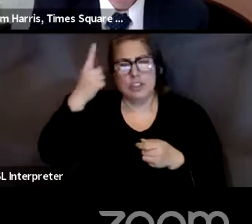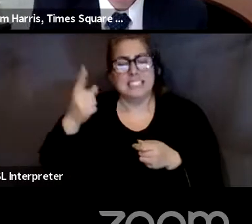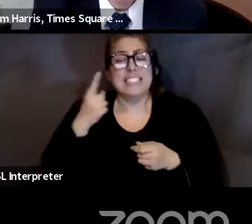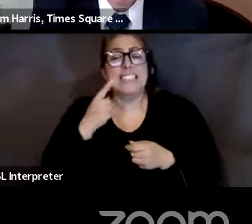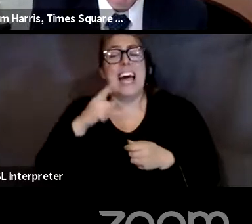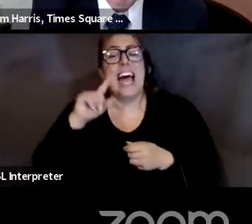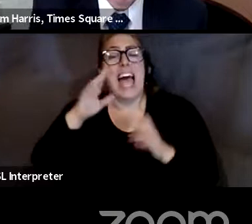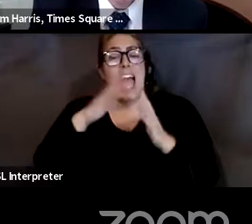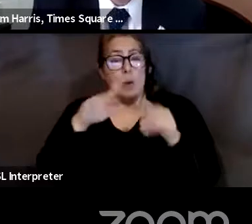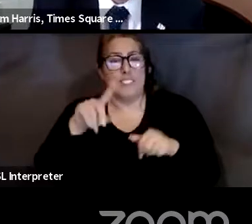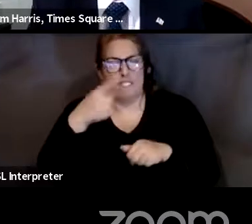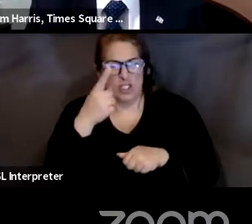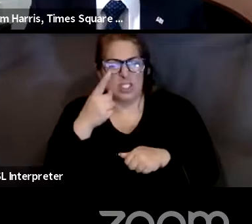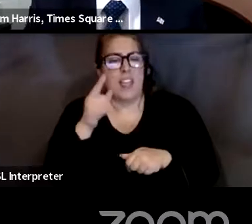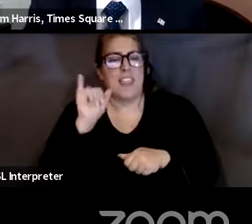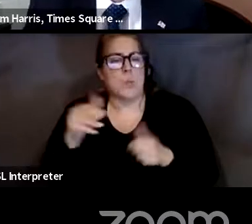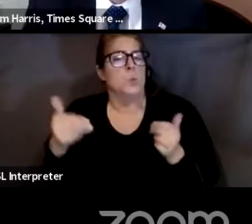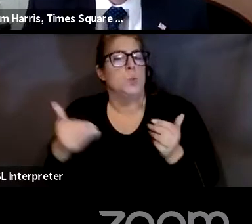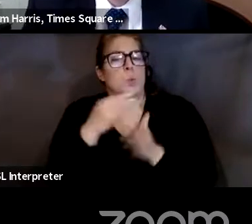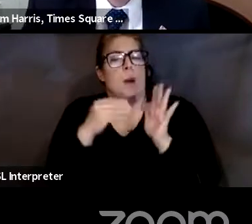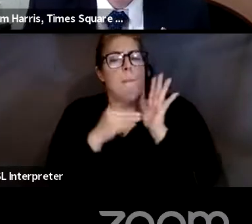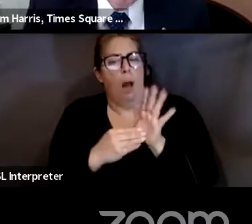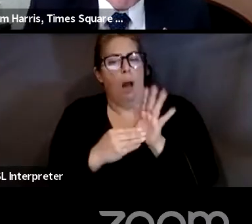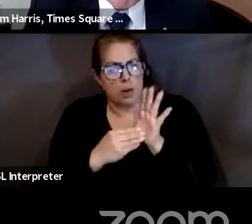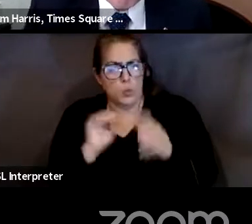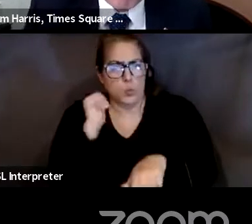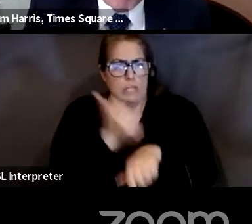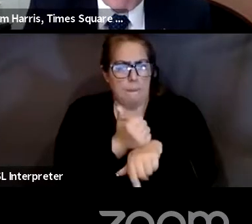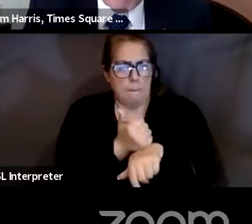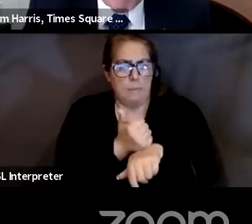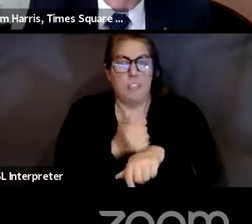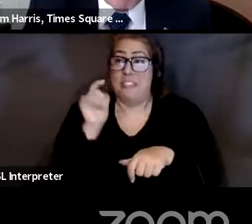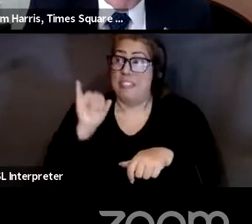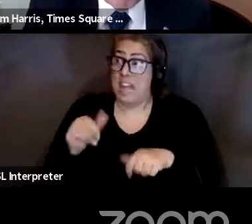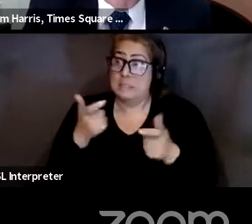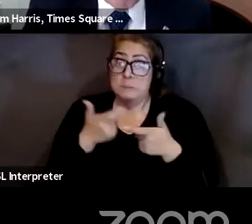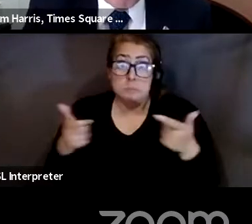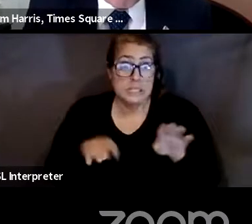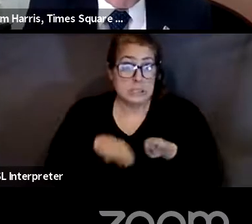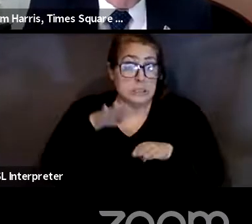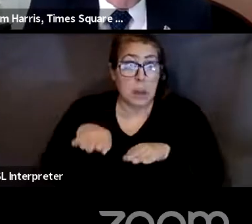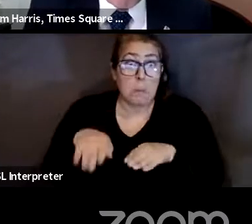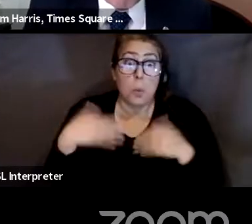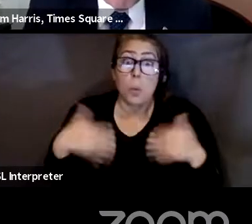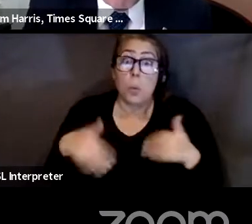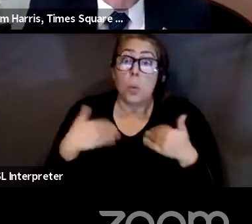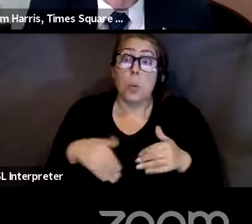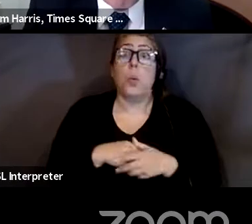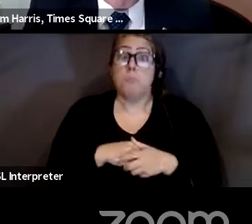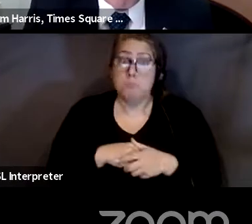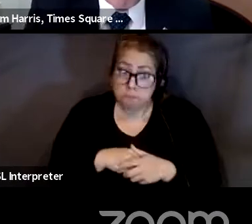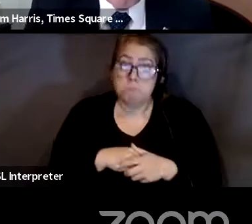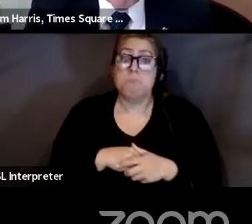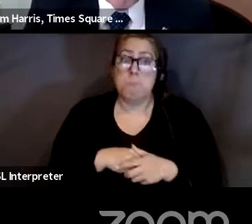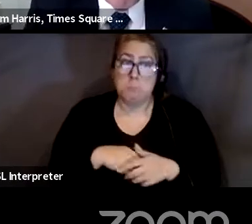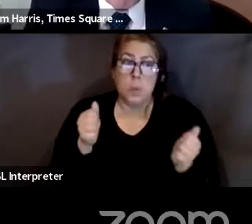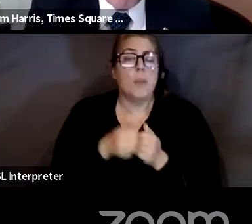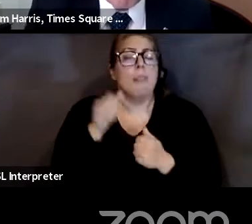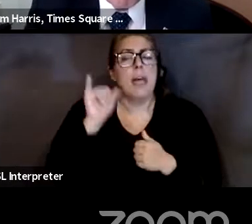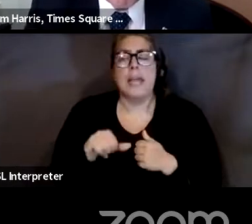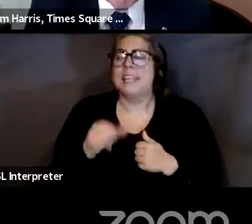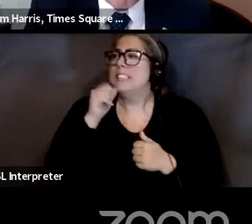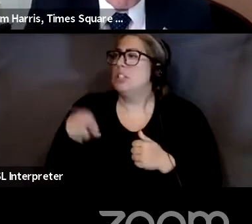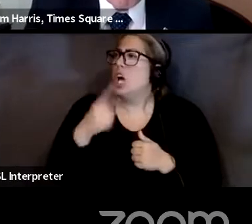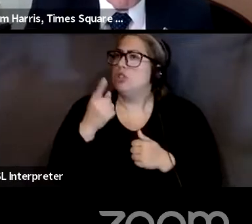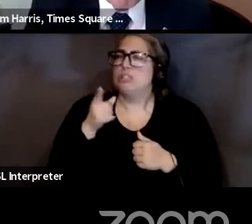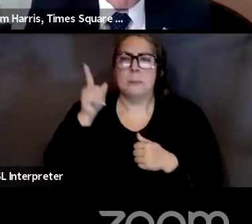model. And I think that's a huge step in the right direction. So with that, it's not just